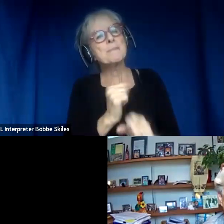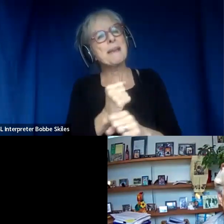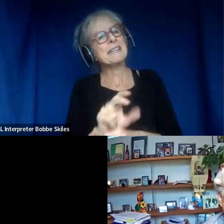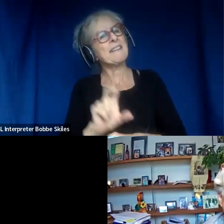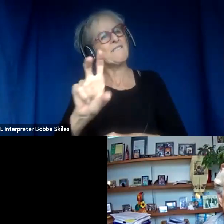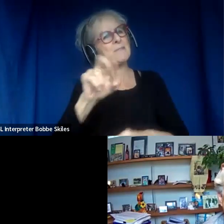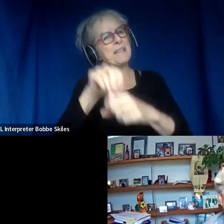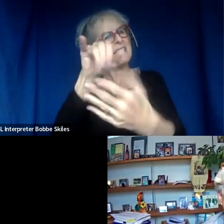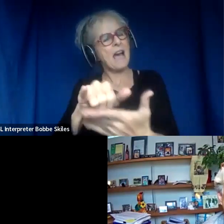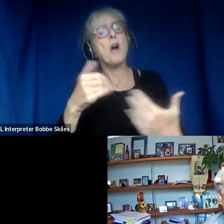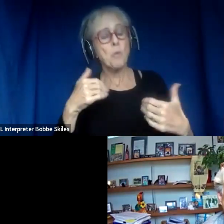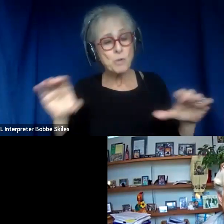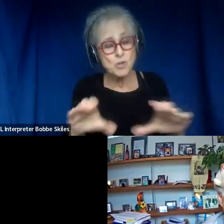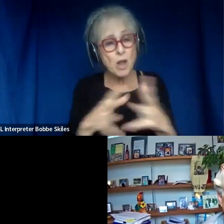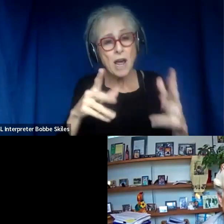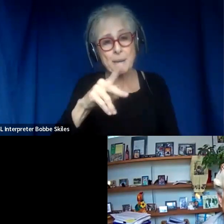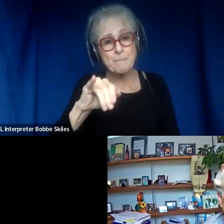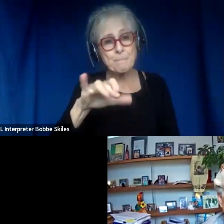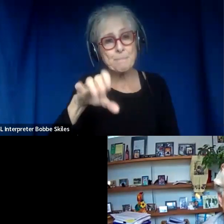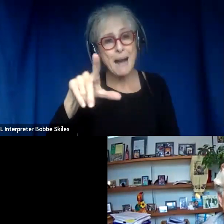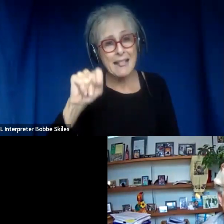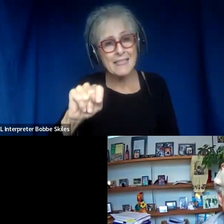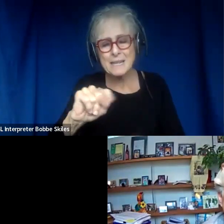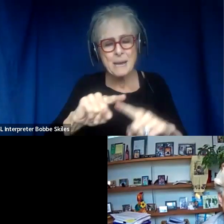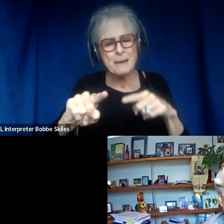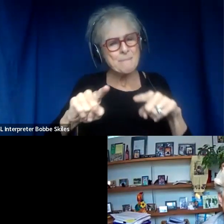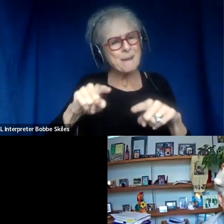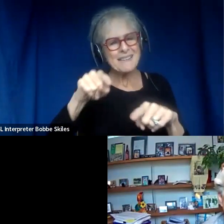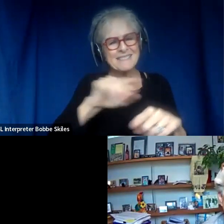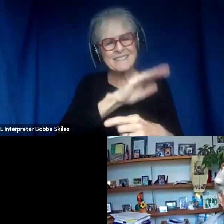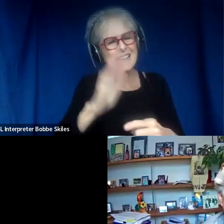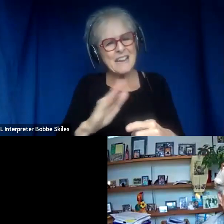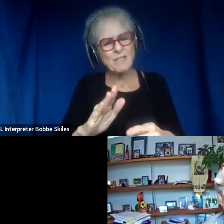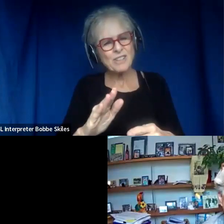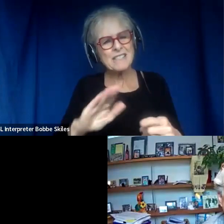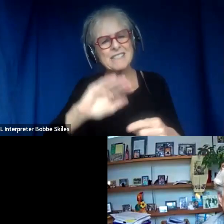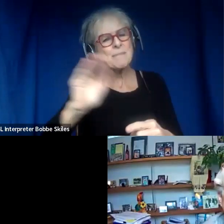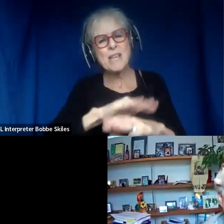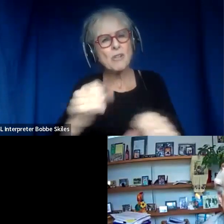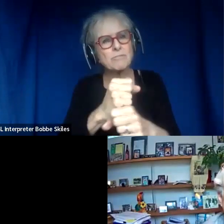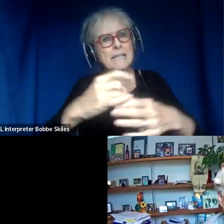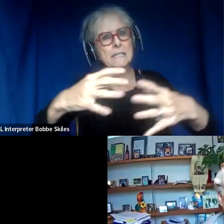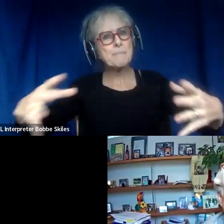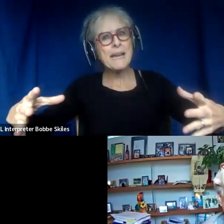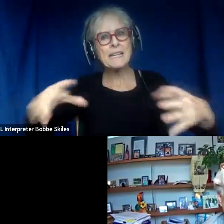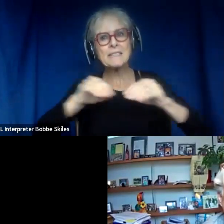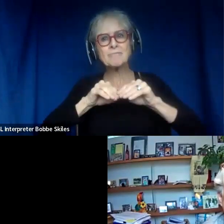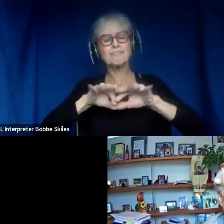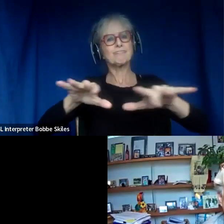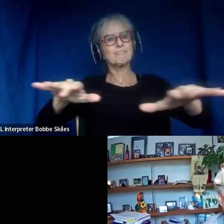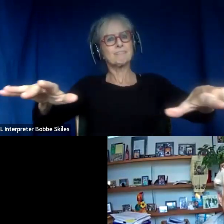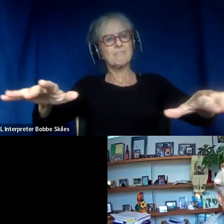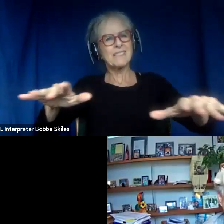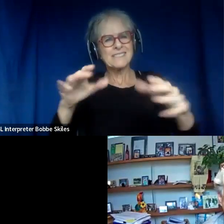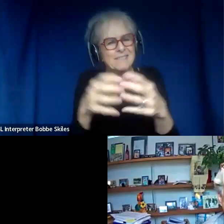do a lot of piloting, but we never actually expand the pilots into real programs that cross the board, across the board. So